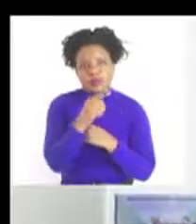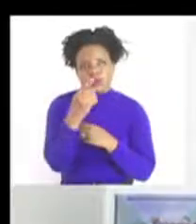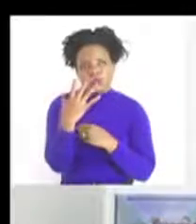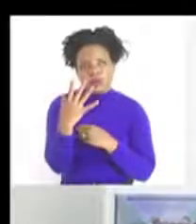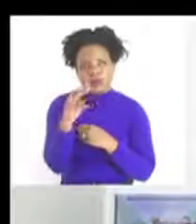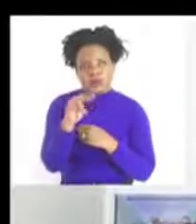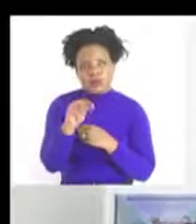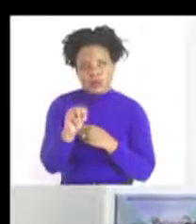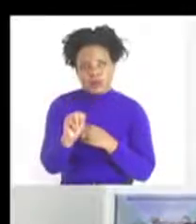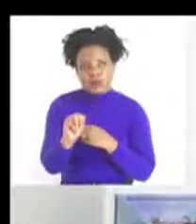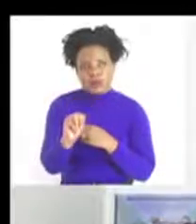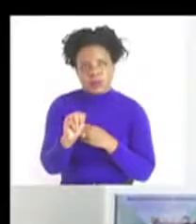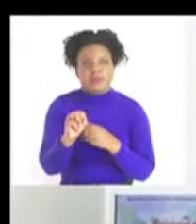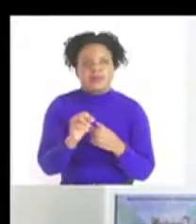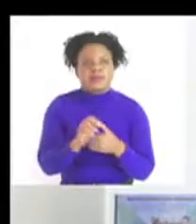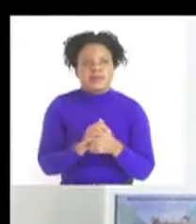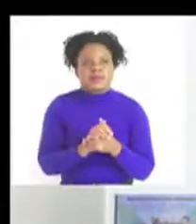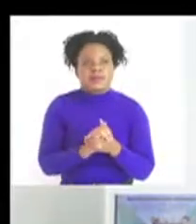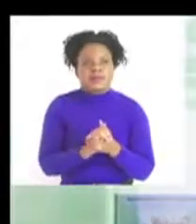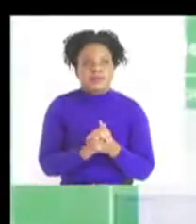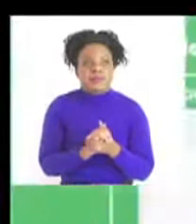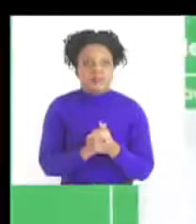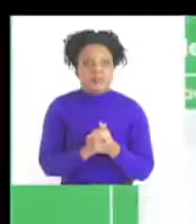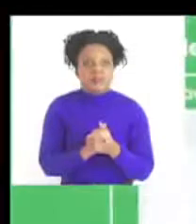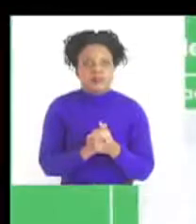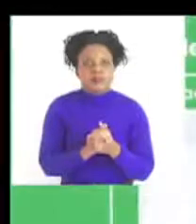1.5 meters.